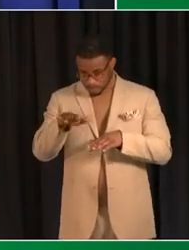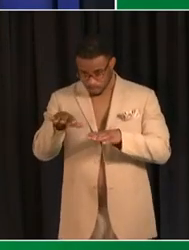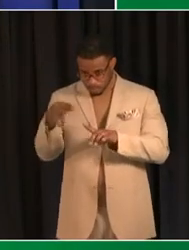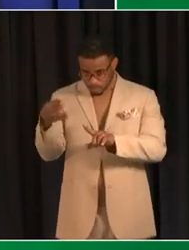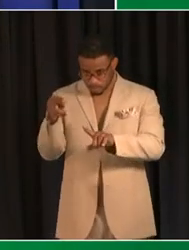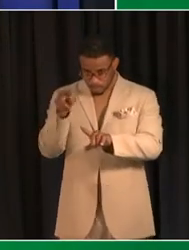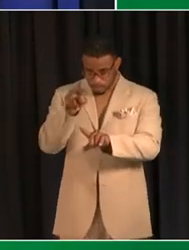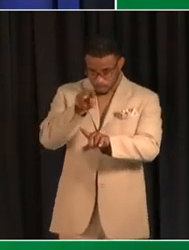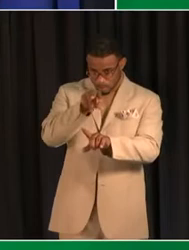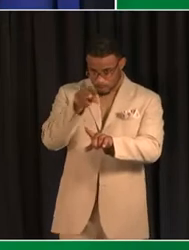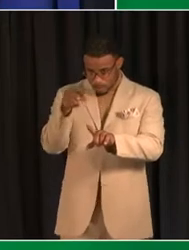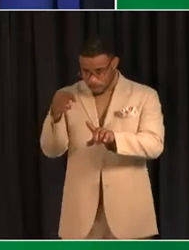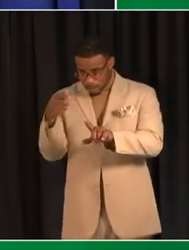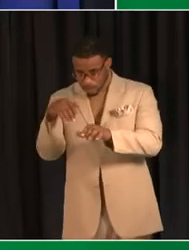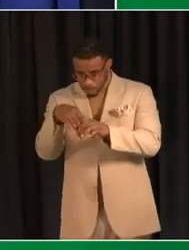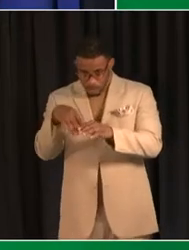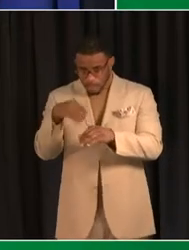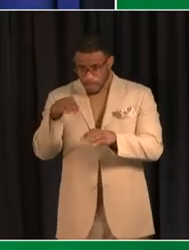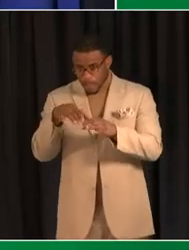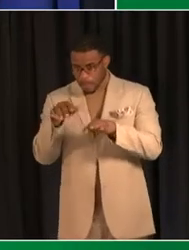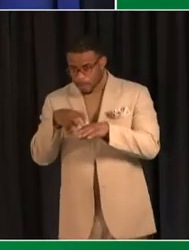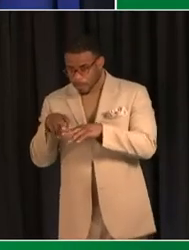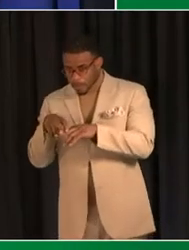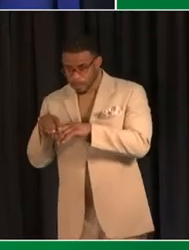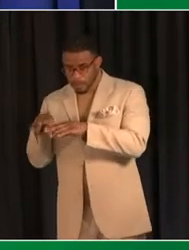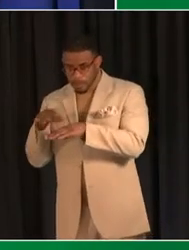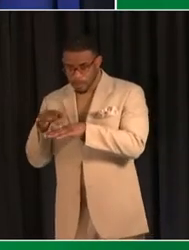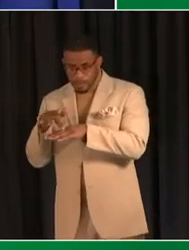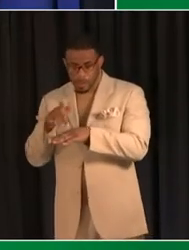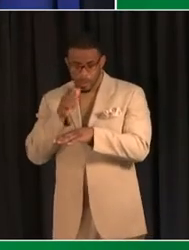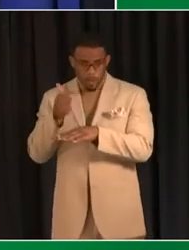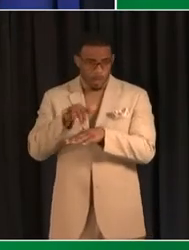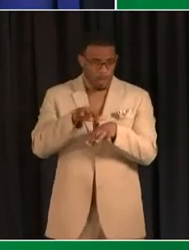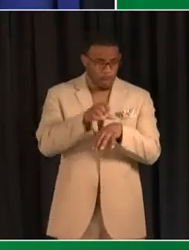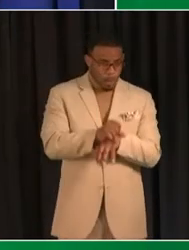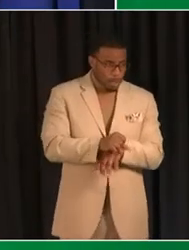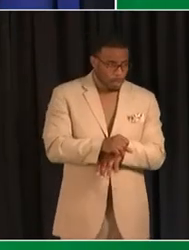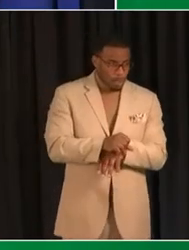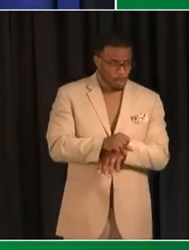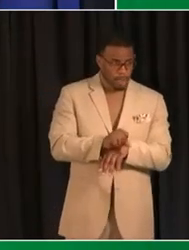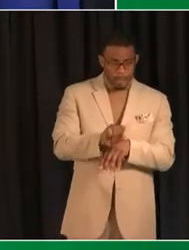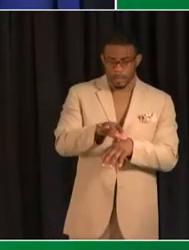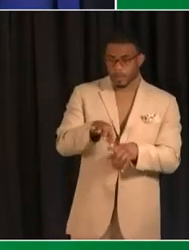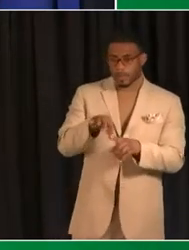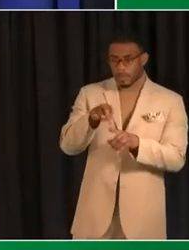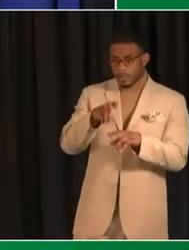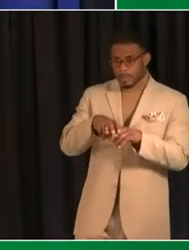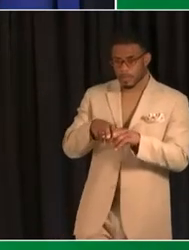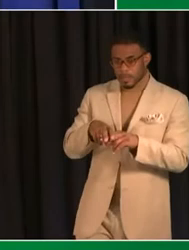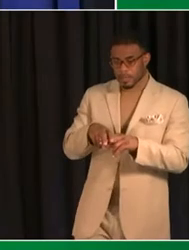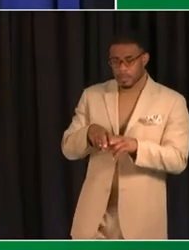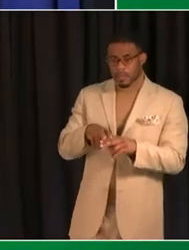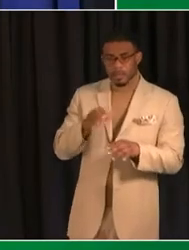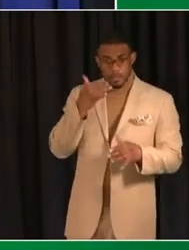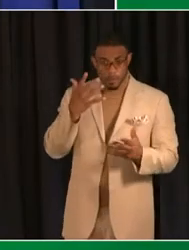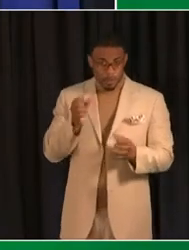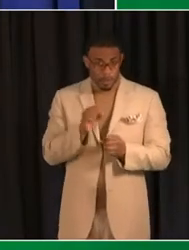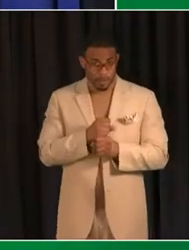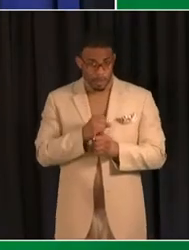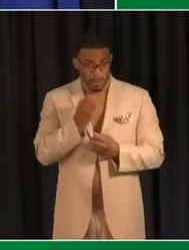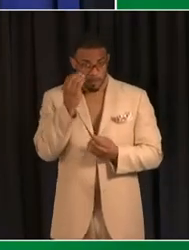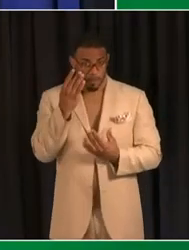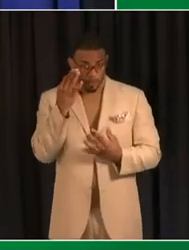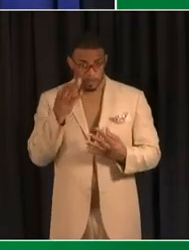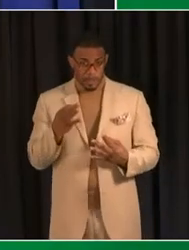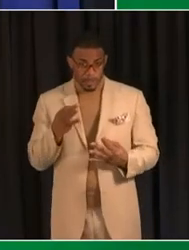the indoor spaces as well as the outdoor spaces and how many seats are readily available, who else has booked that particular seat. So if you